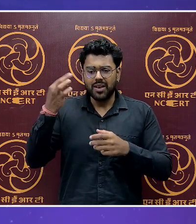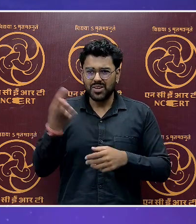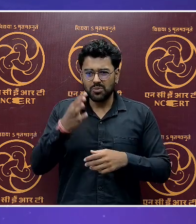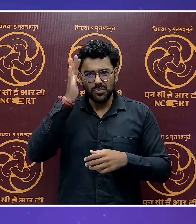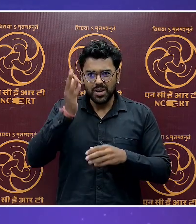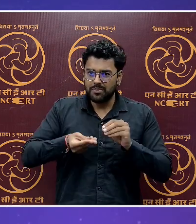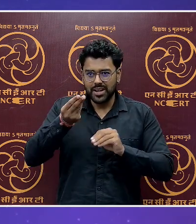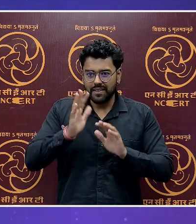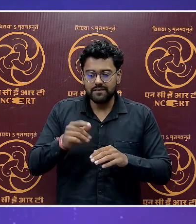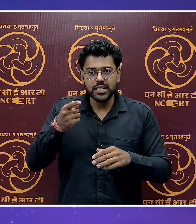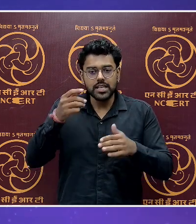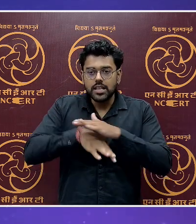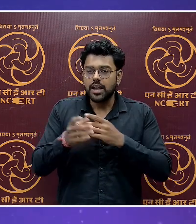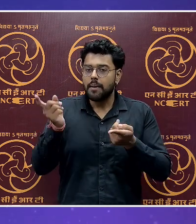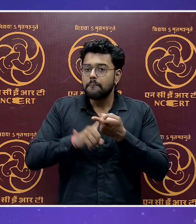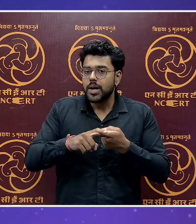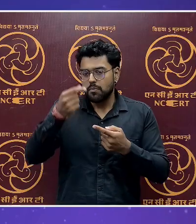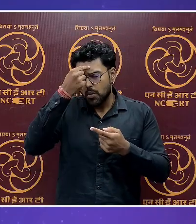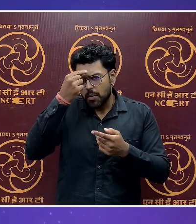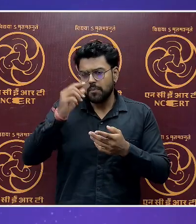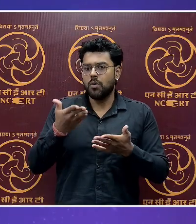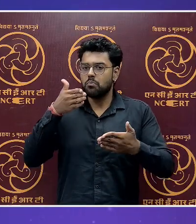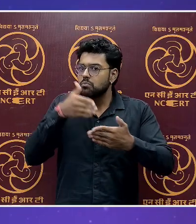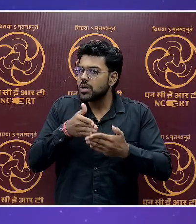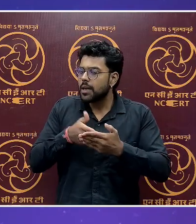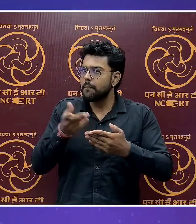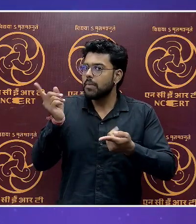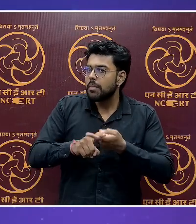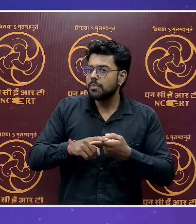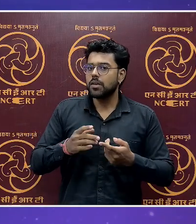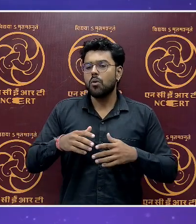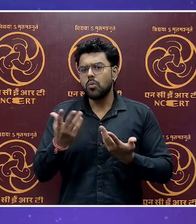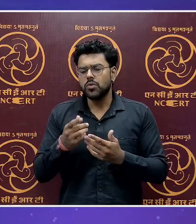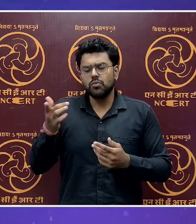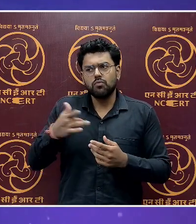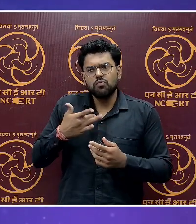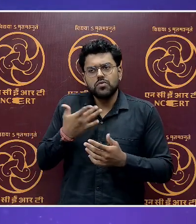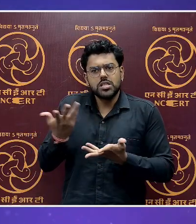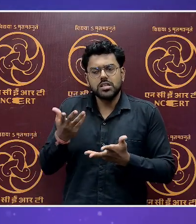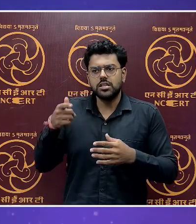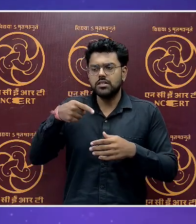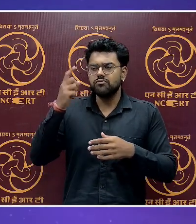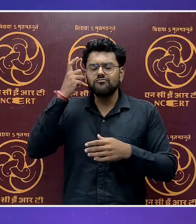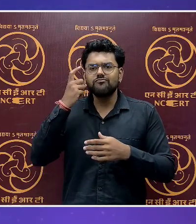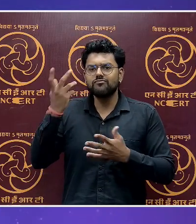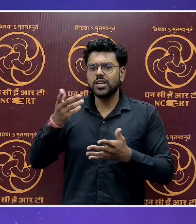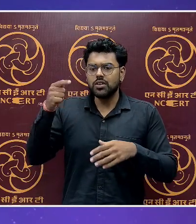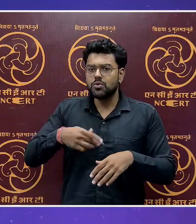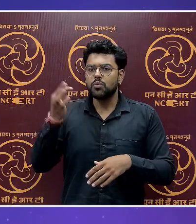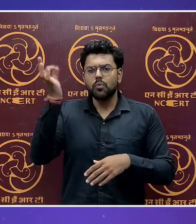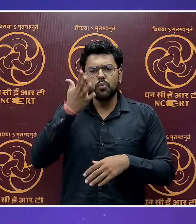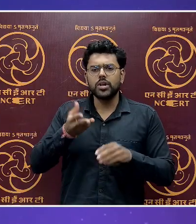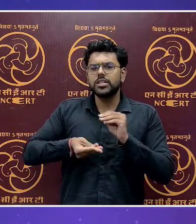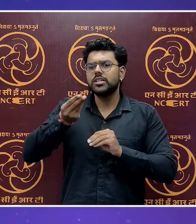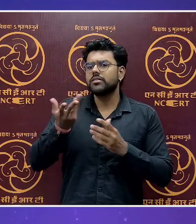version, and what are the challenges that we might face, and what do you think are the benefits of this new version,